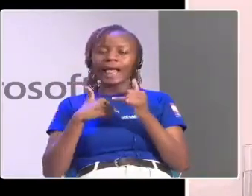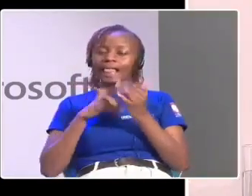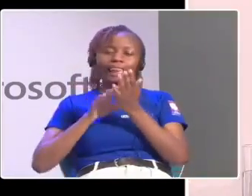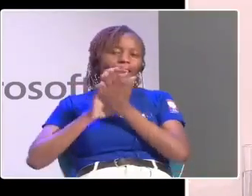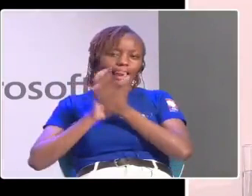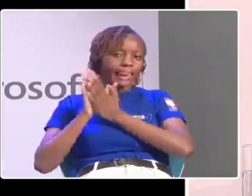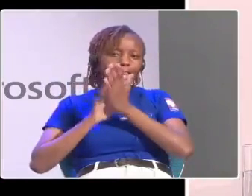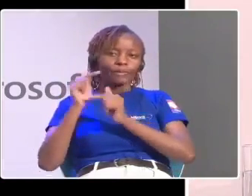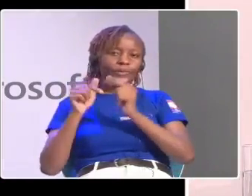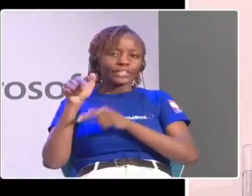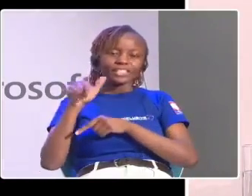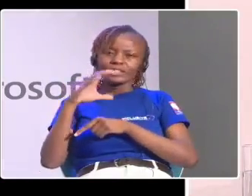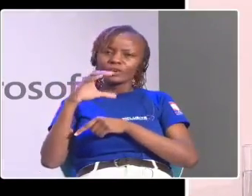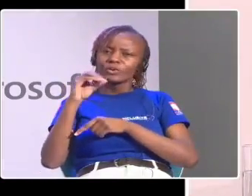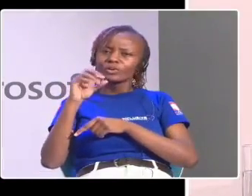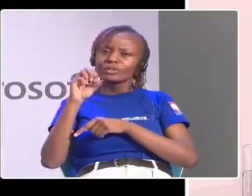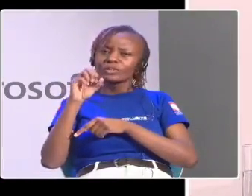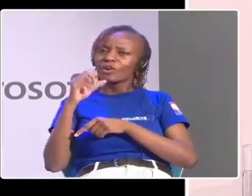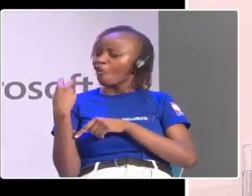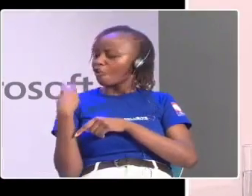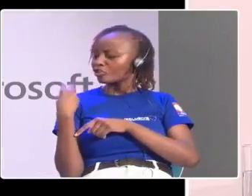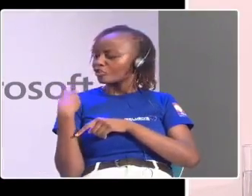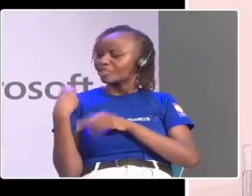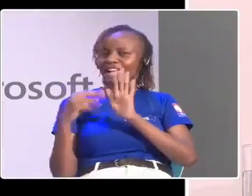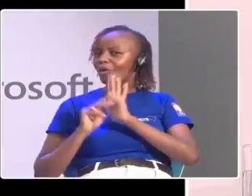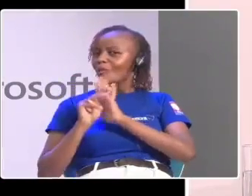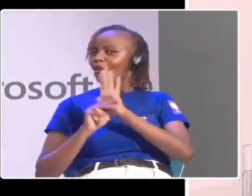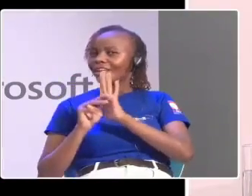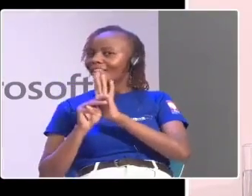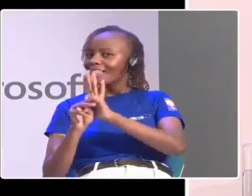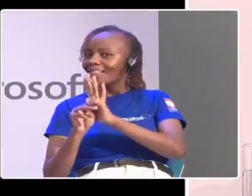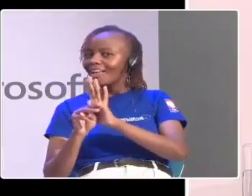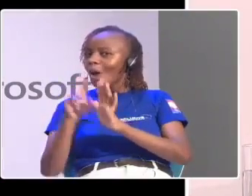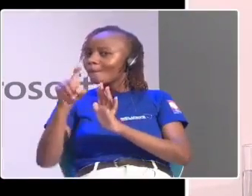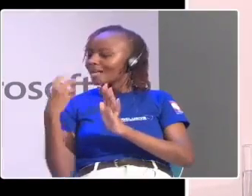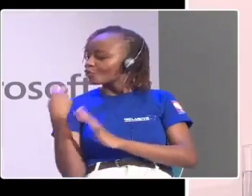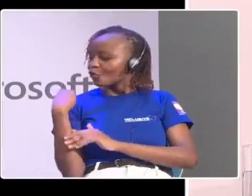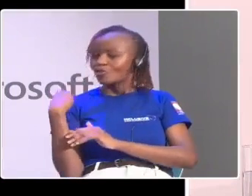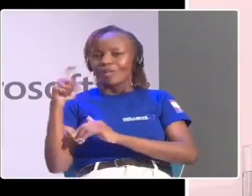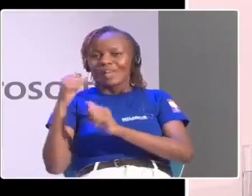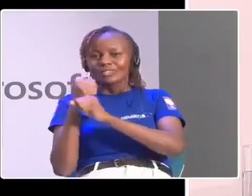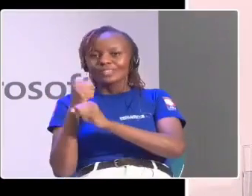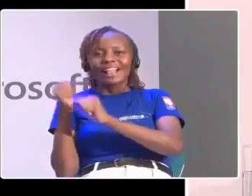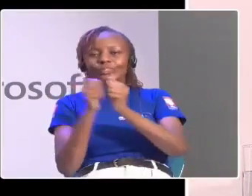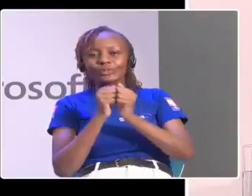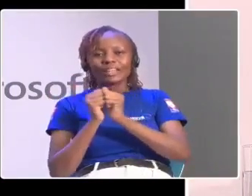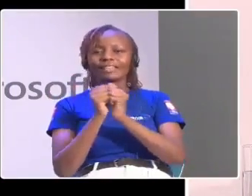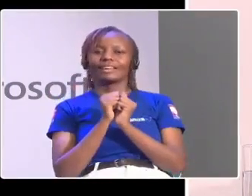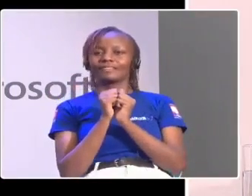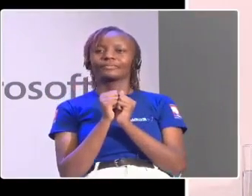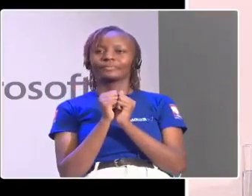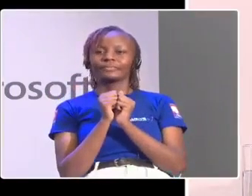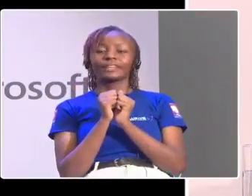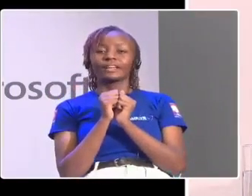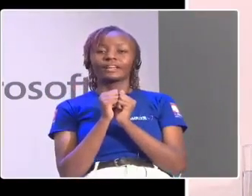consortium model with other companies. We'll get things done more quickly, we'll get things done less expensively, and also